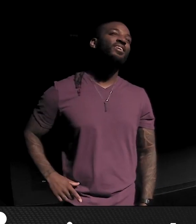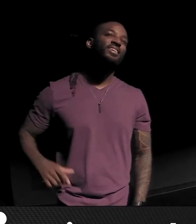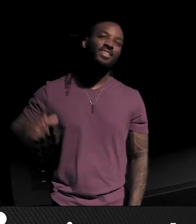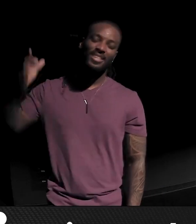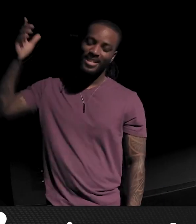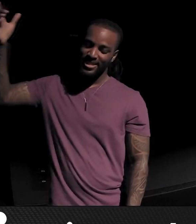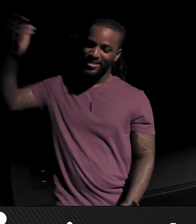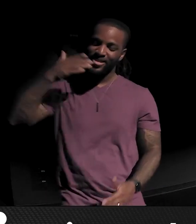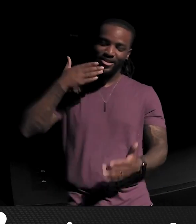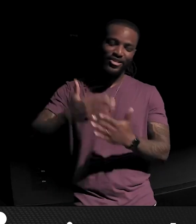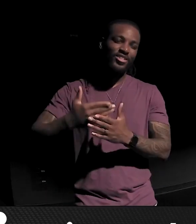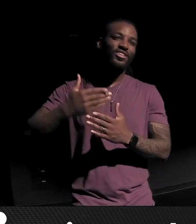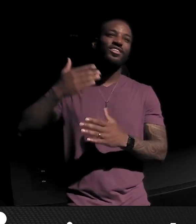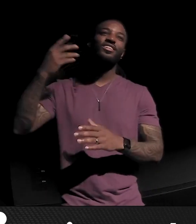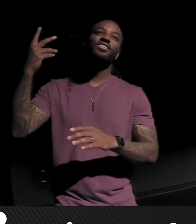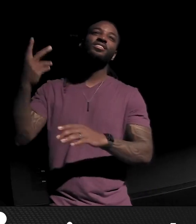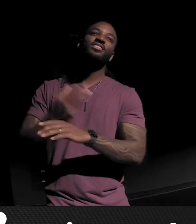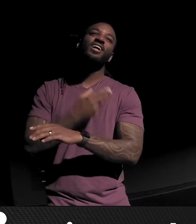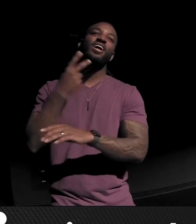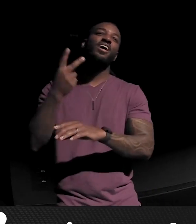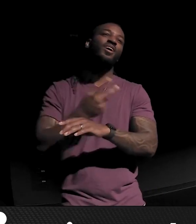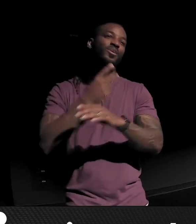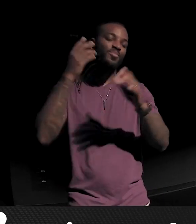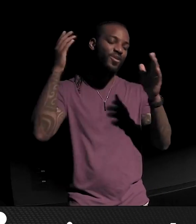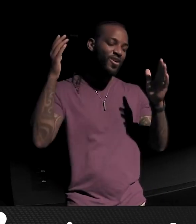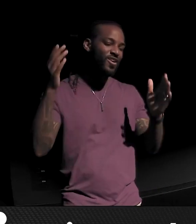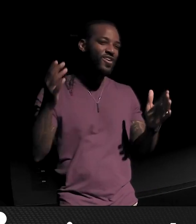Lord. He is the good